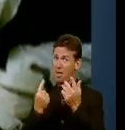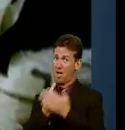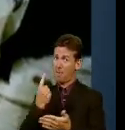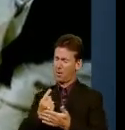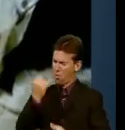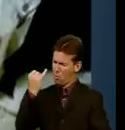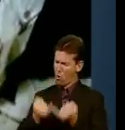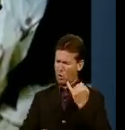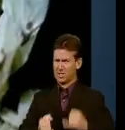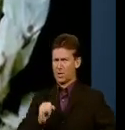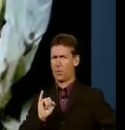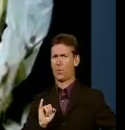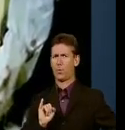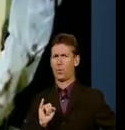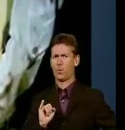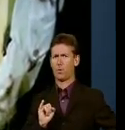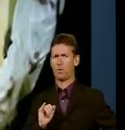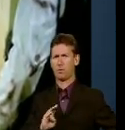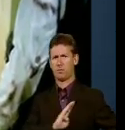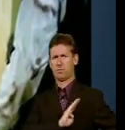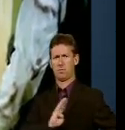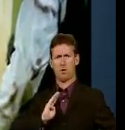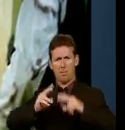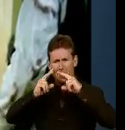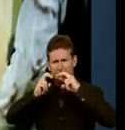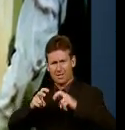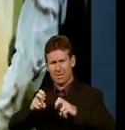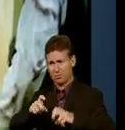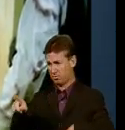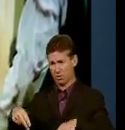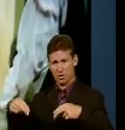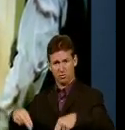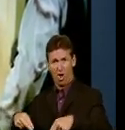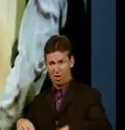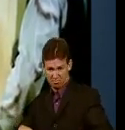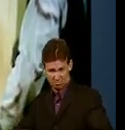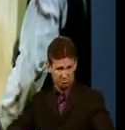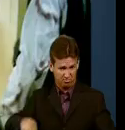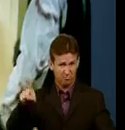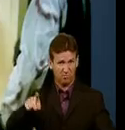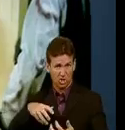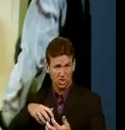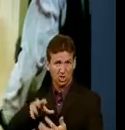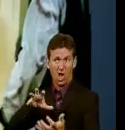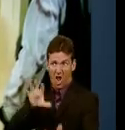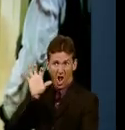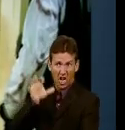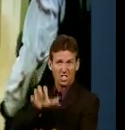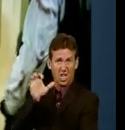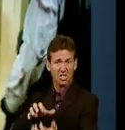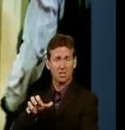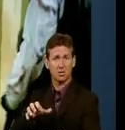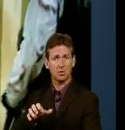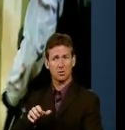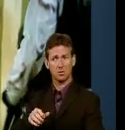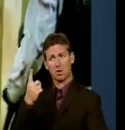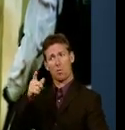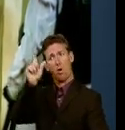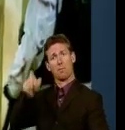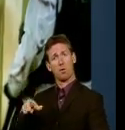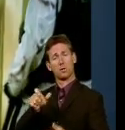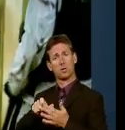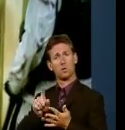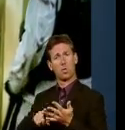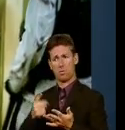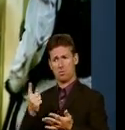An army investigation later confirmed that dogs had been set on prisoners. One of the men who did that, the same